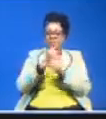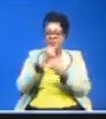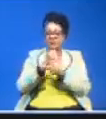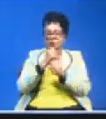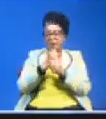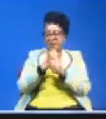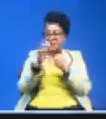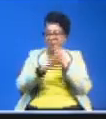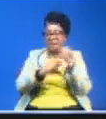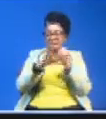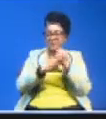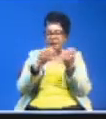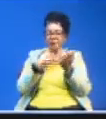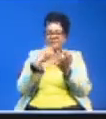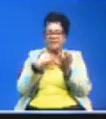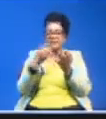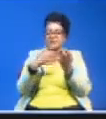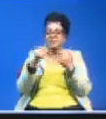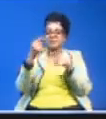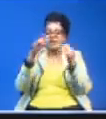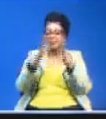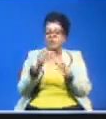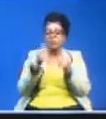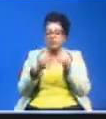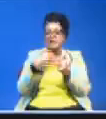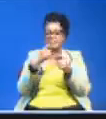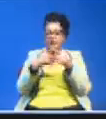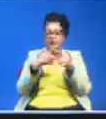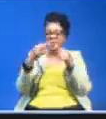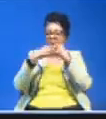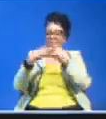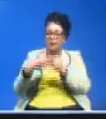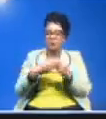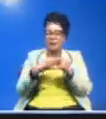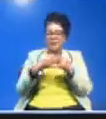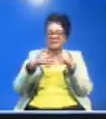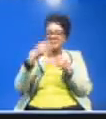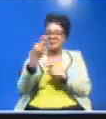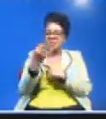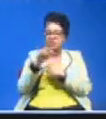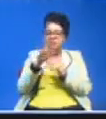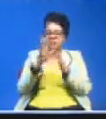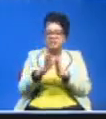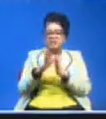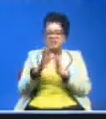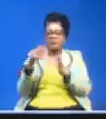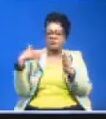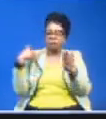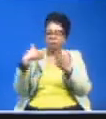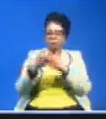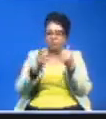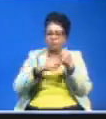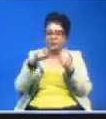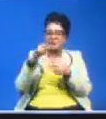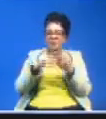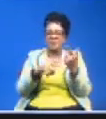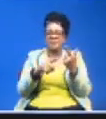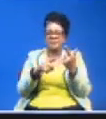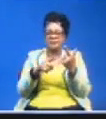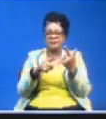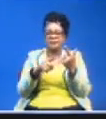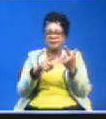country, gathering a subscriber base that totaled 8,063 users as of the close of June this year, new data